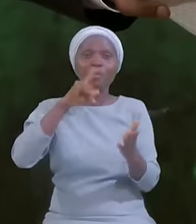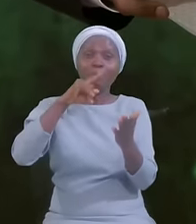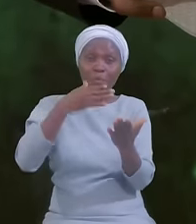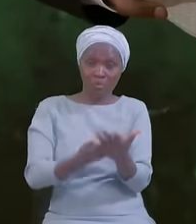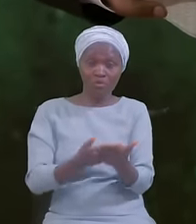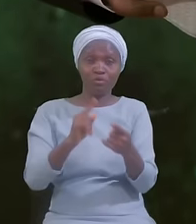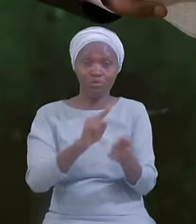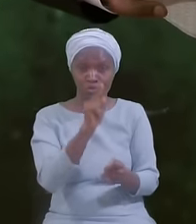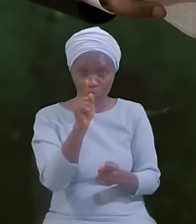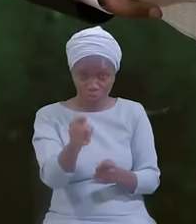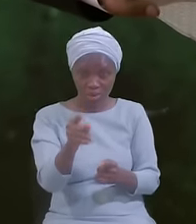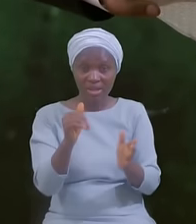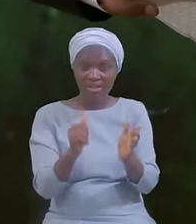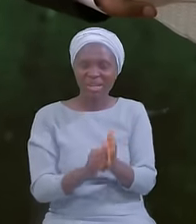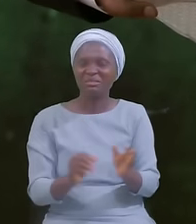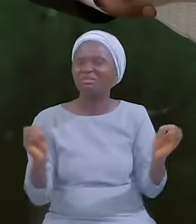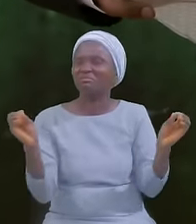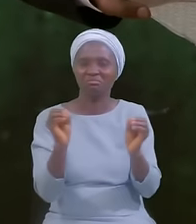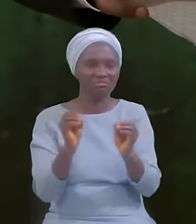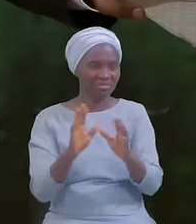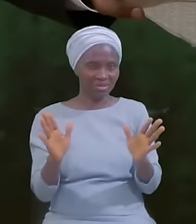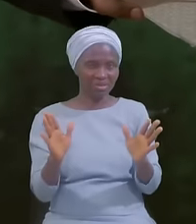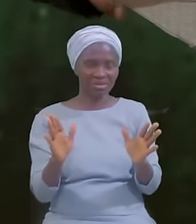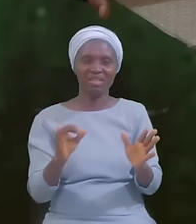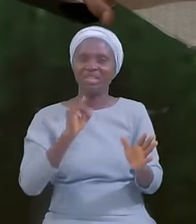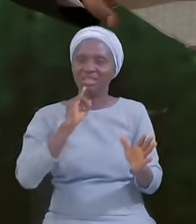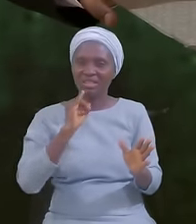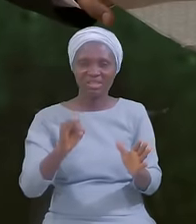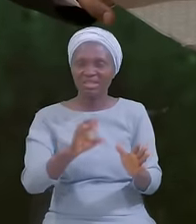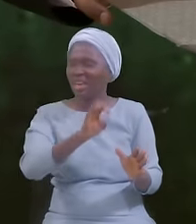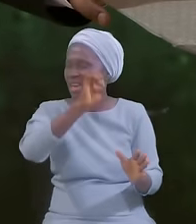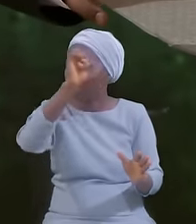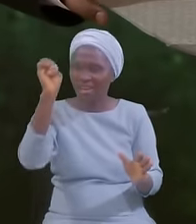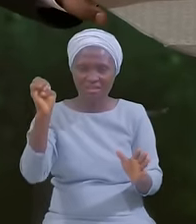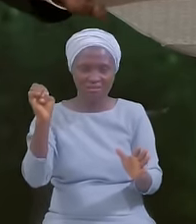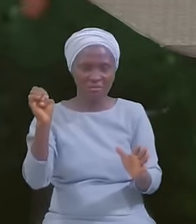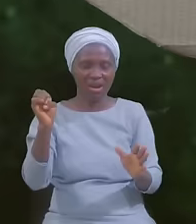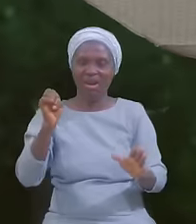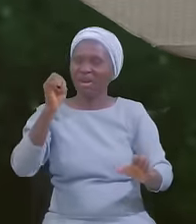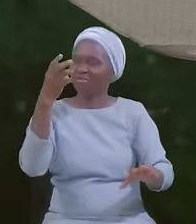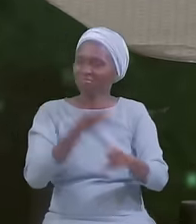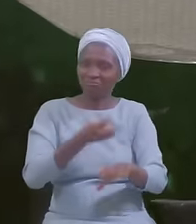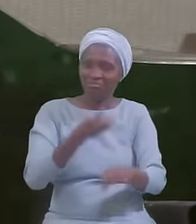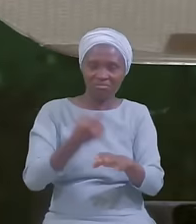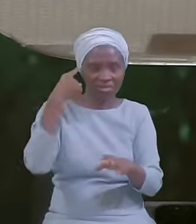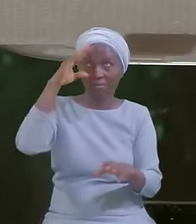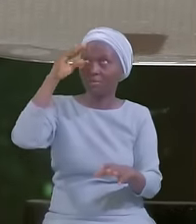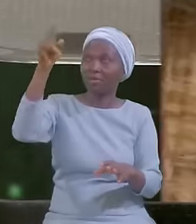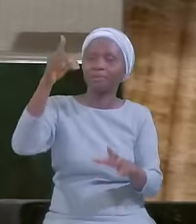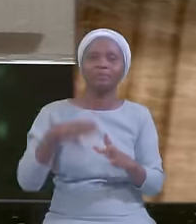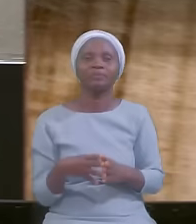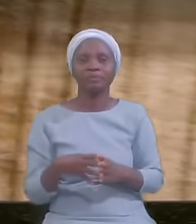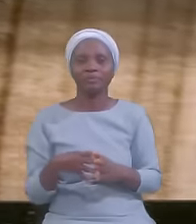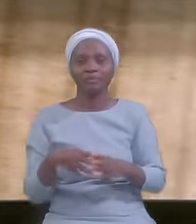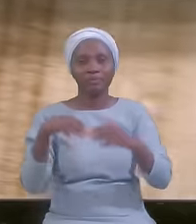you that nothing is ever too hard for him. We're talking about the